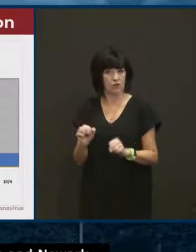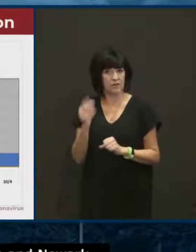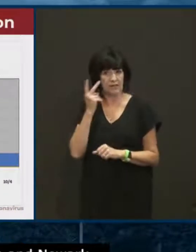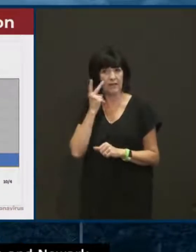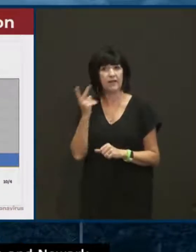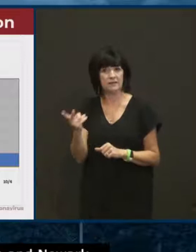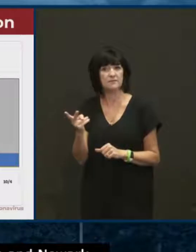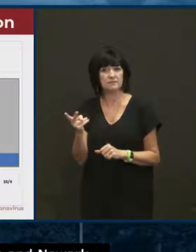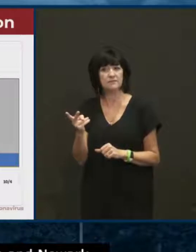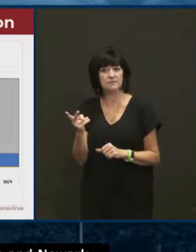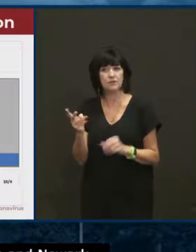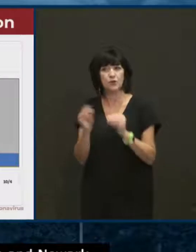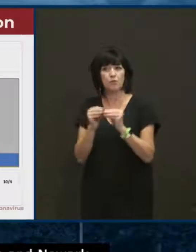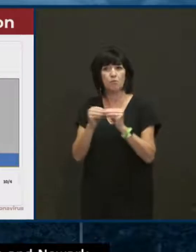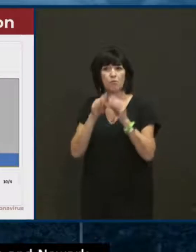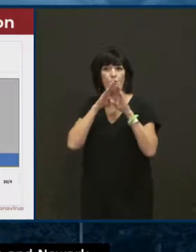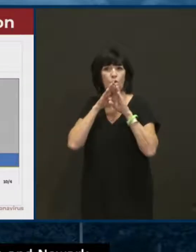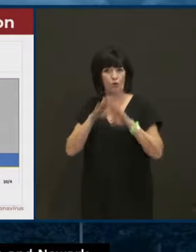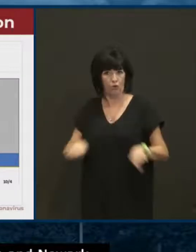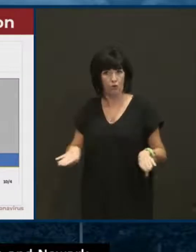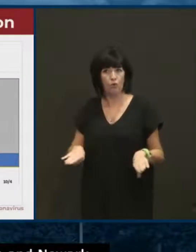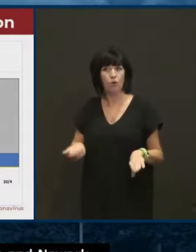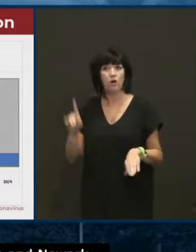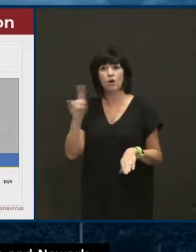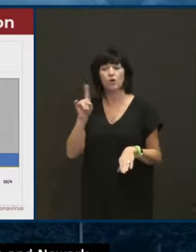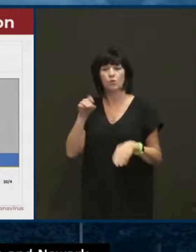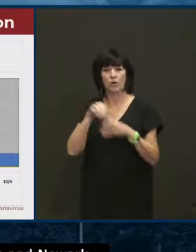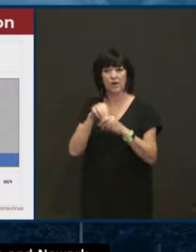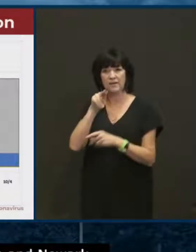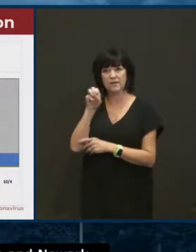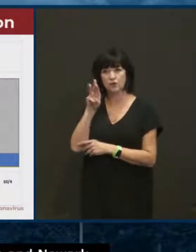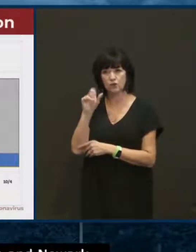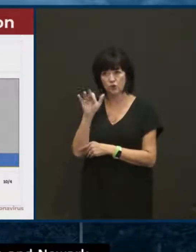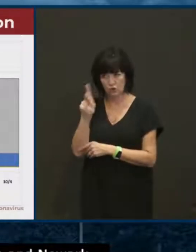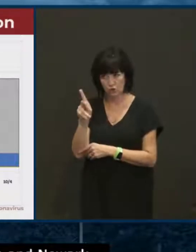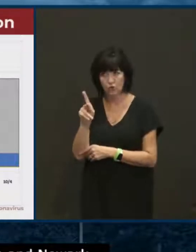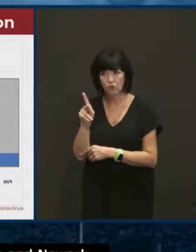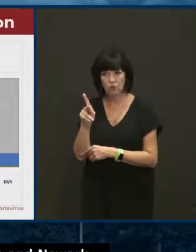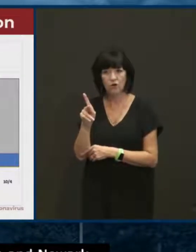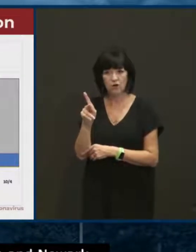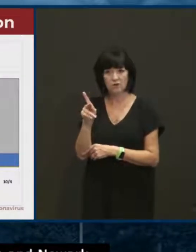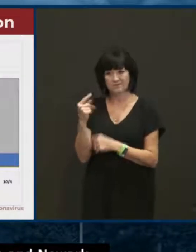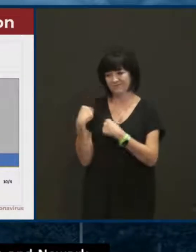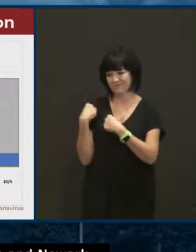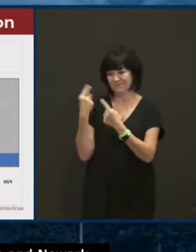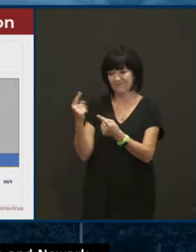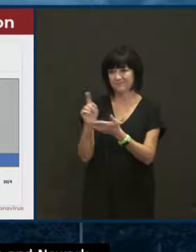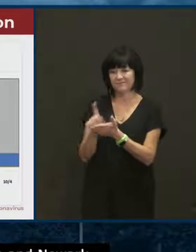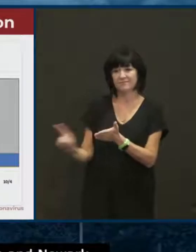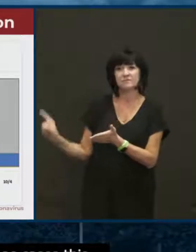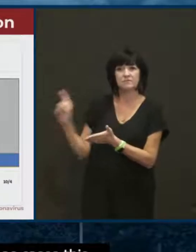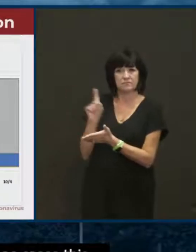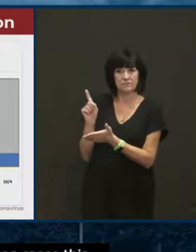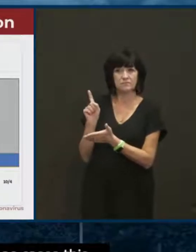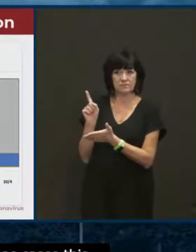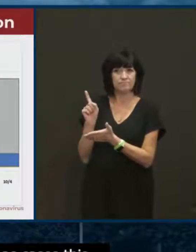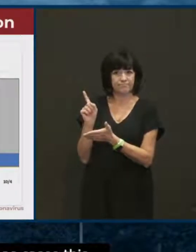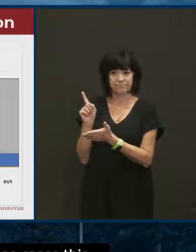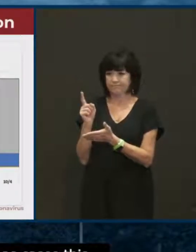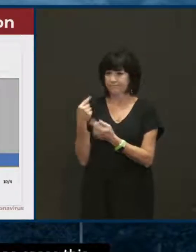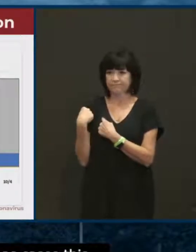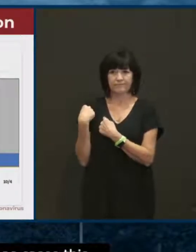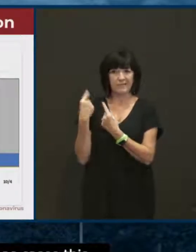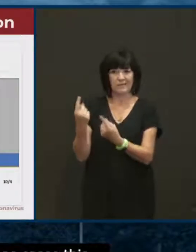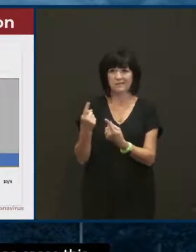it's quieter in Newark as far as cases this past week than it has been in well over a month.